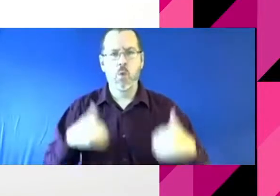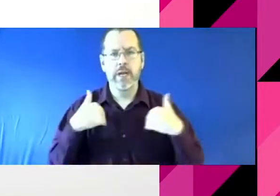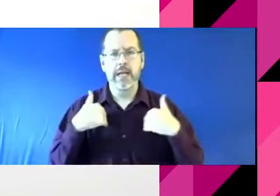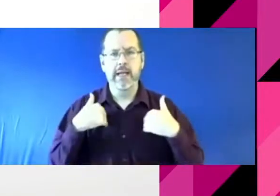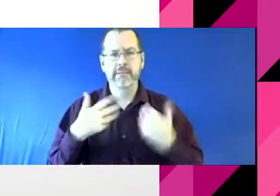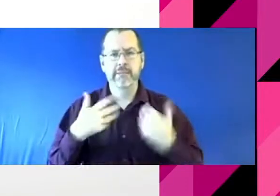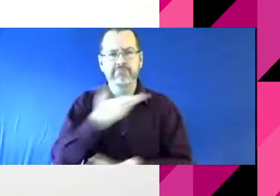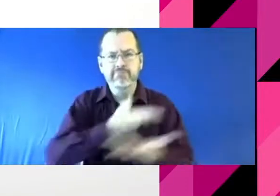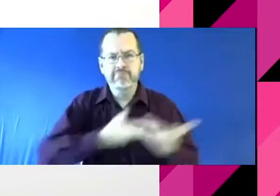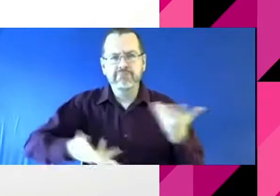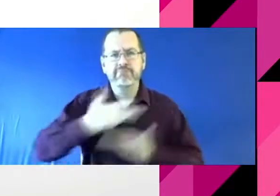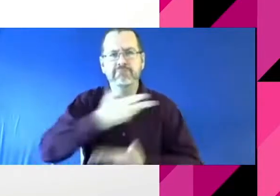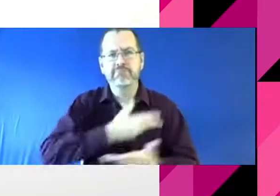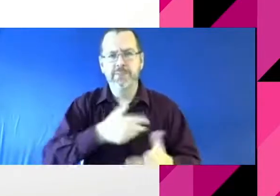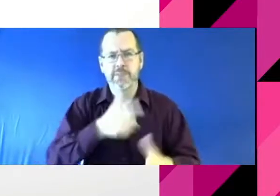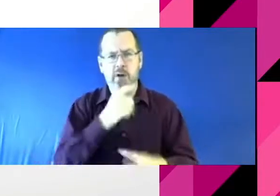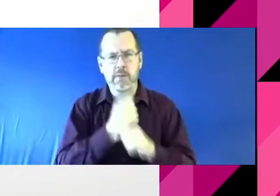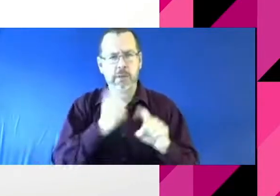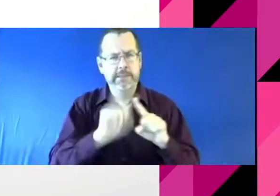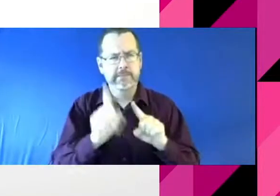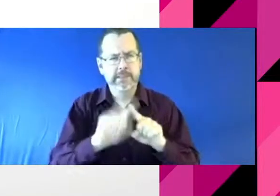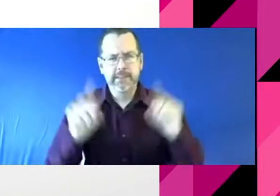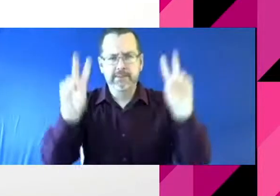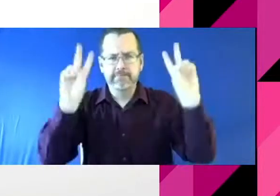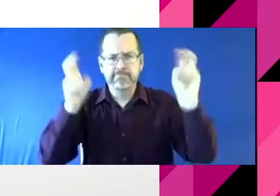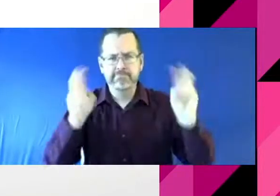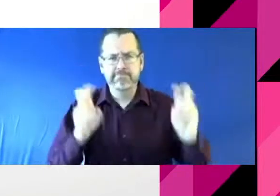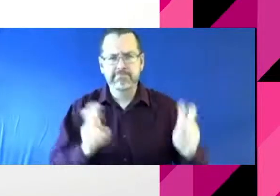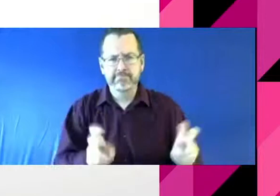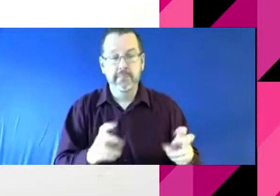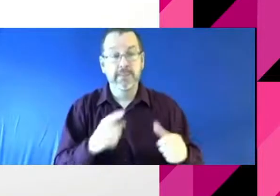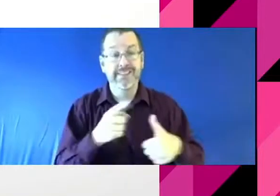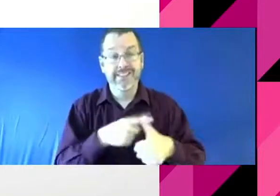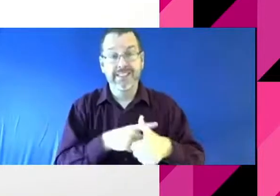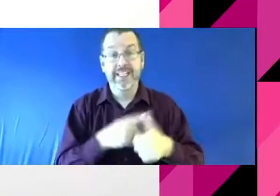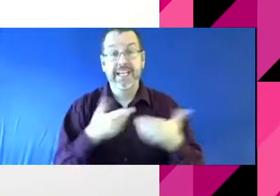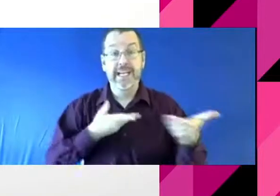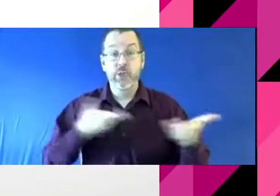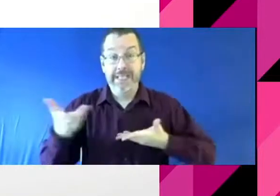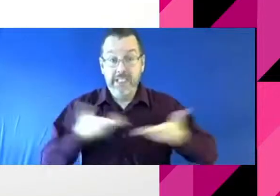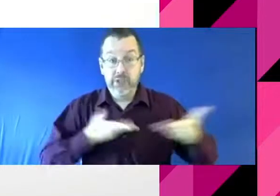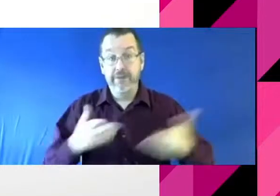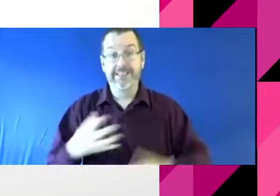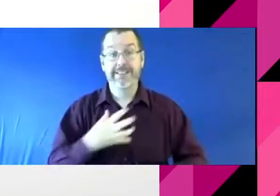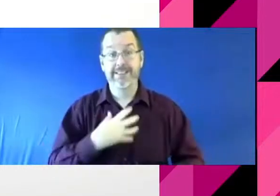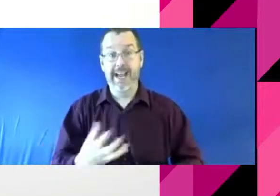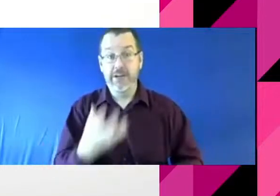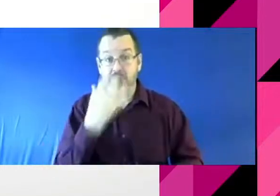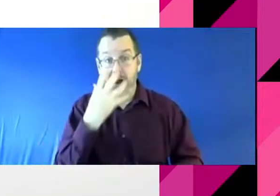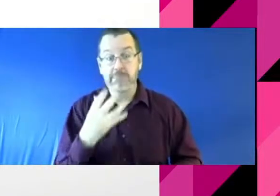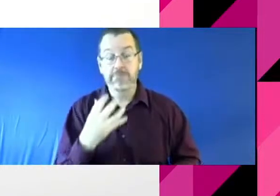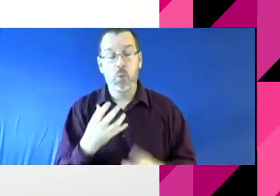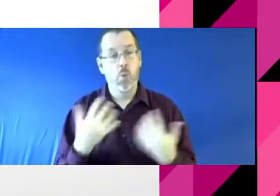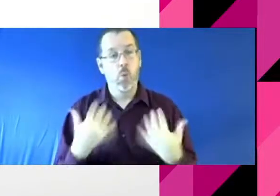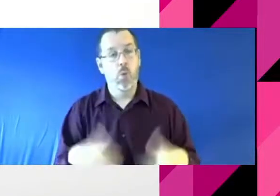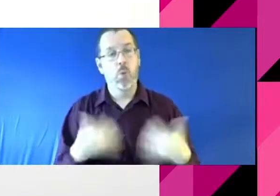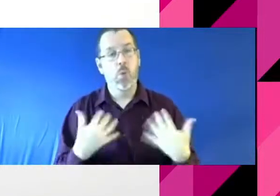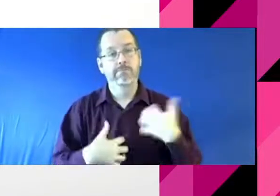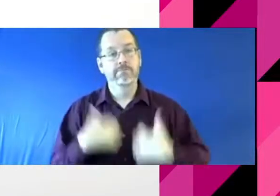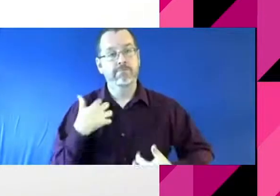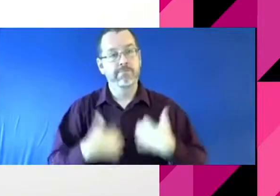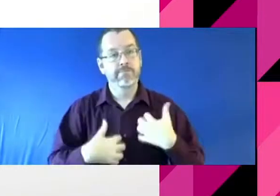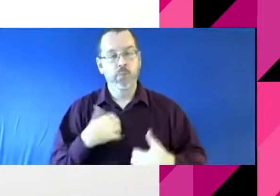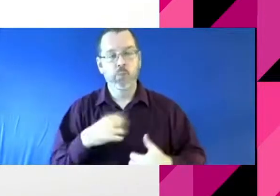including intermediaries, hate crimes, and jury service, were very enlightening. And it was unfortunate I couldn't have spent more